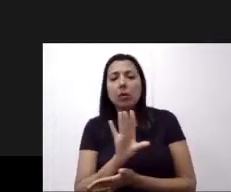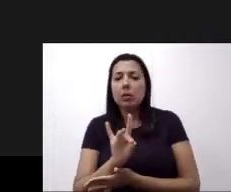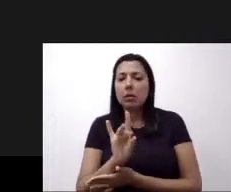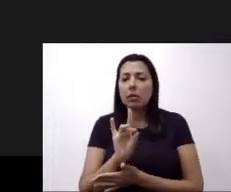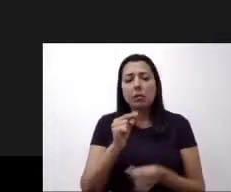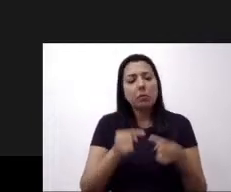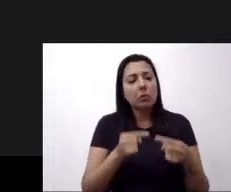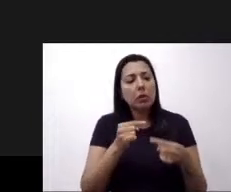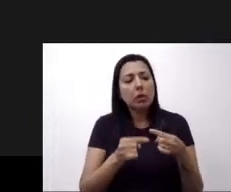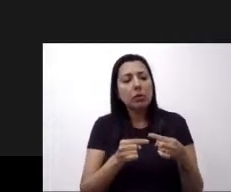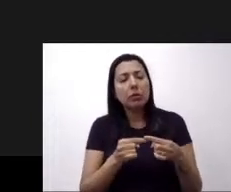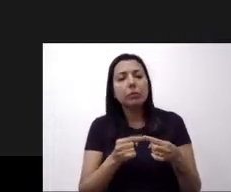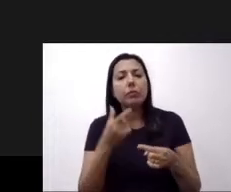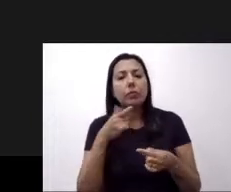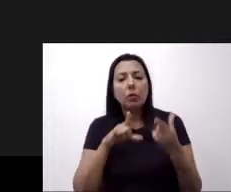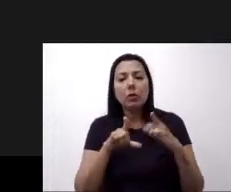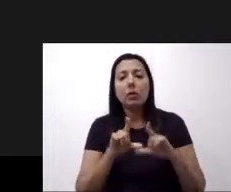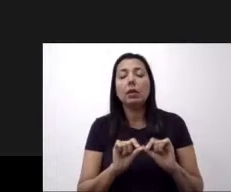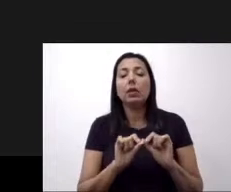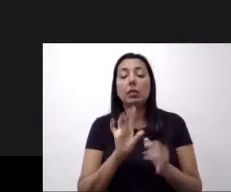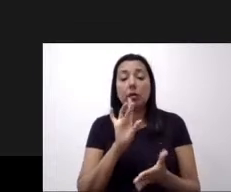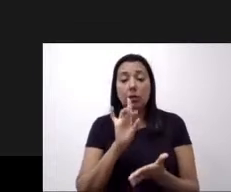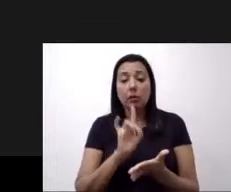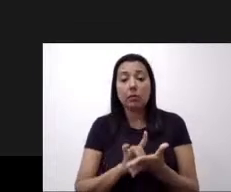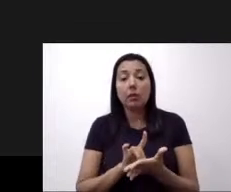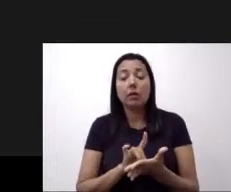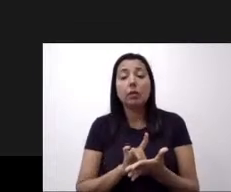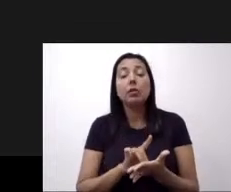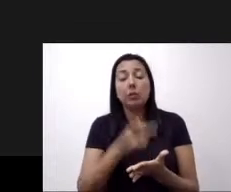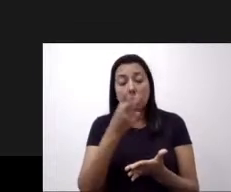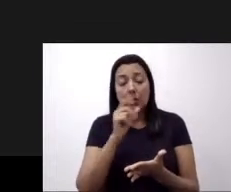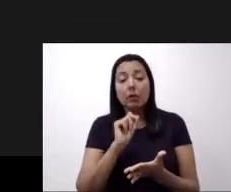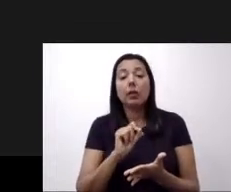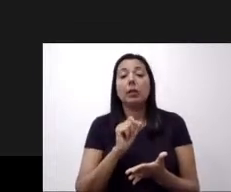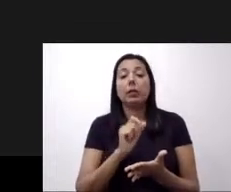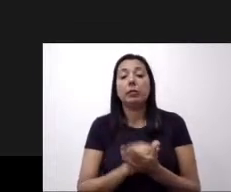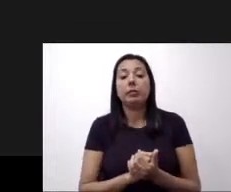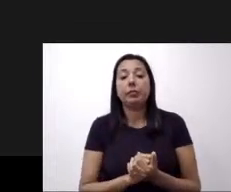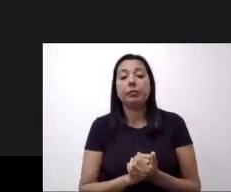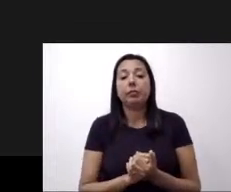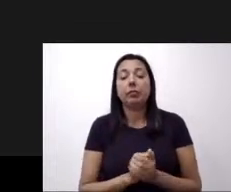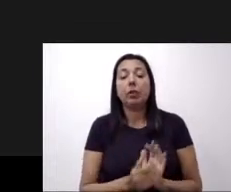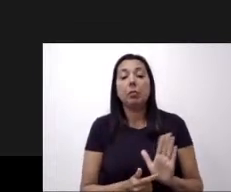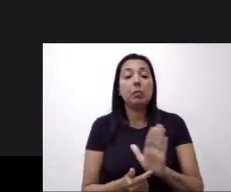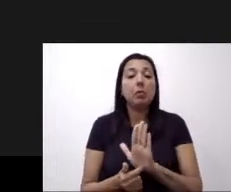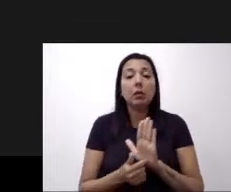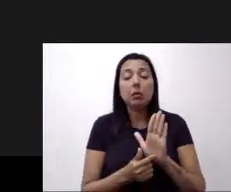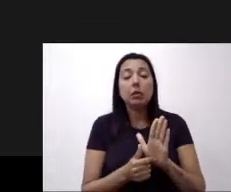Muller, decided to supervise PhD students working on gender policies.